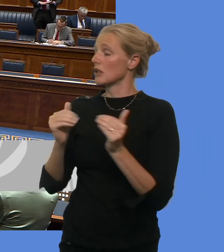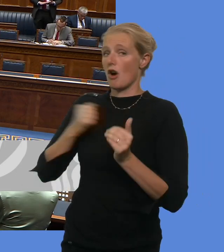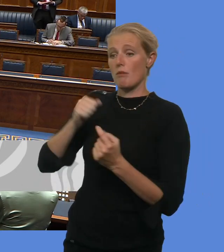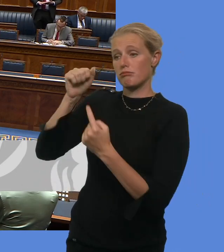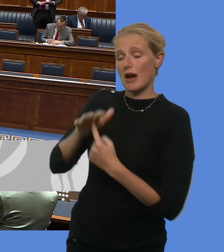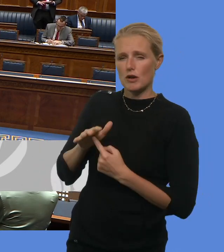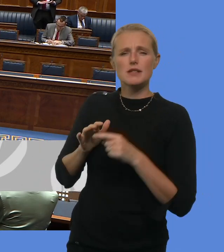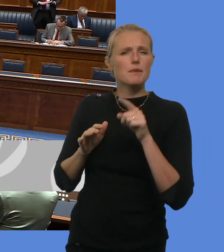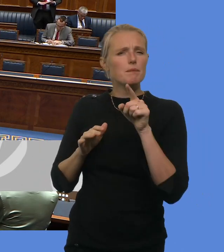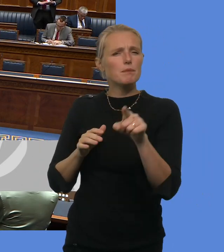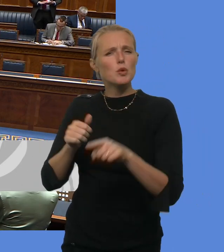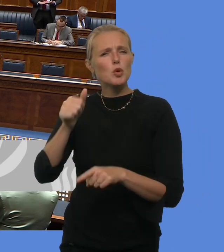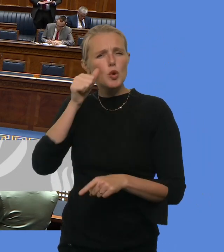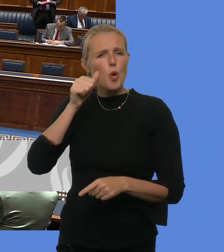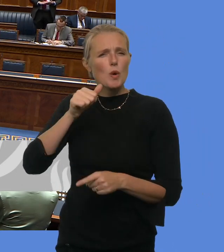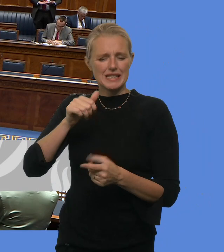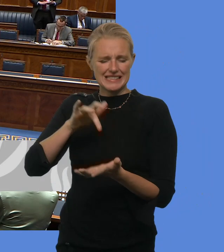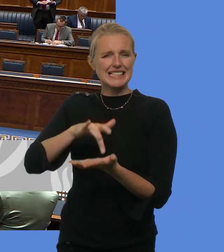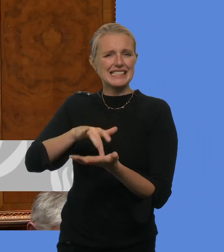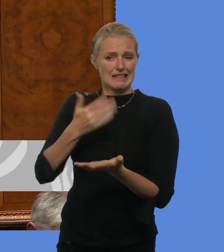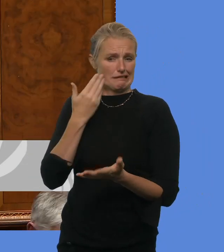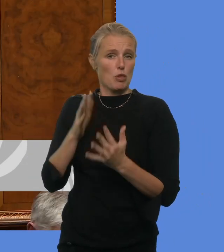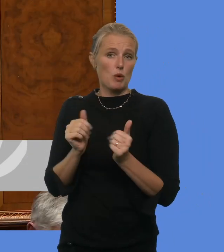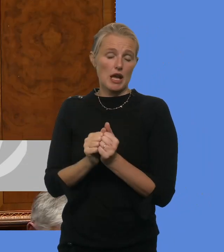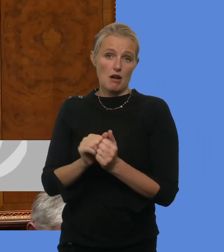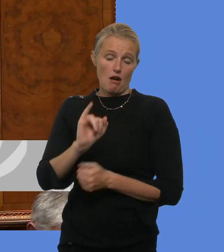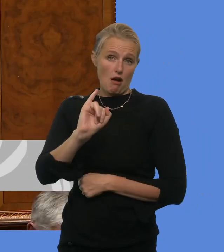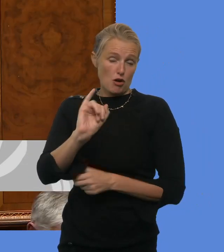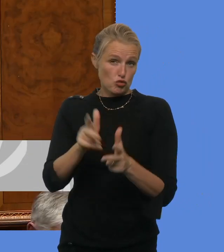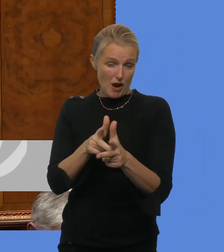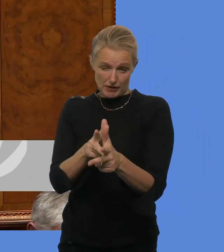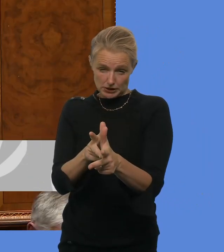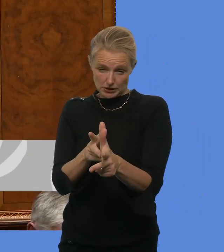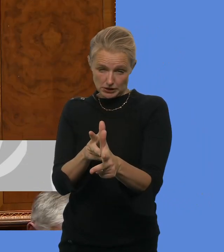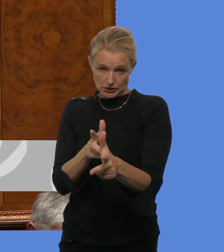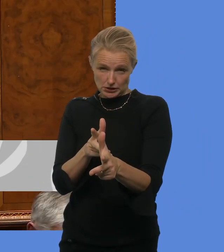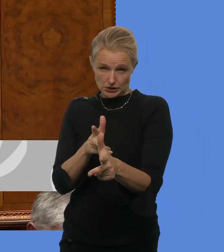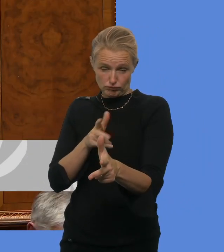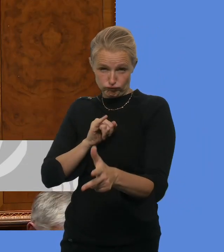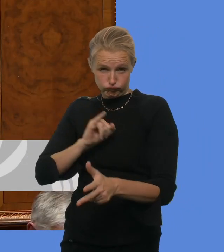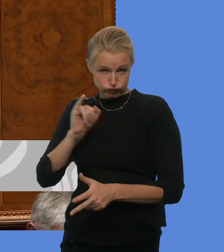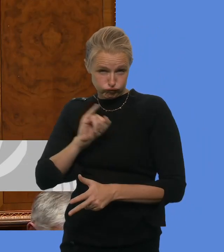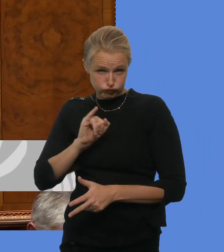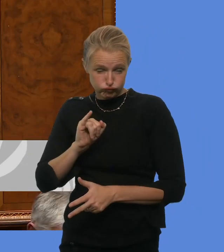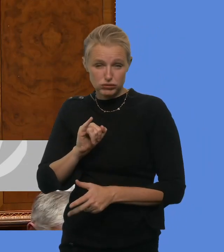traffic chaos that took place in our city centre at the weekend and the need for major roadworks to take place. But given the budget constraints he's